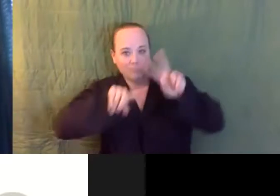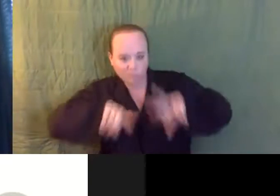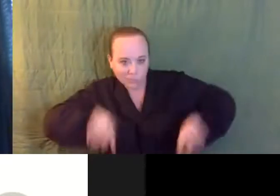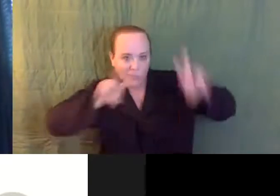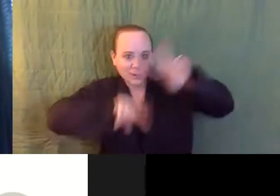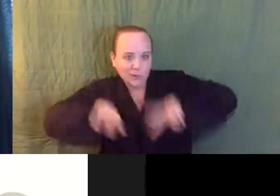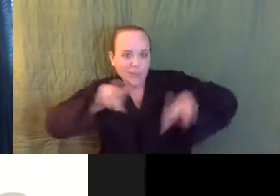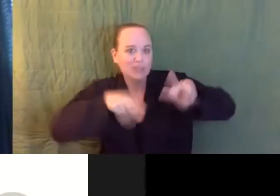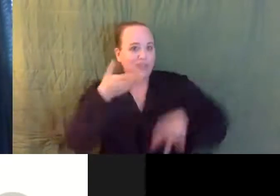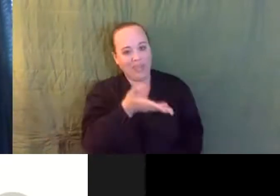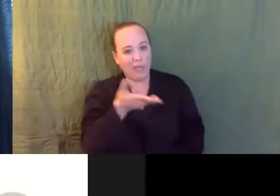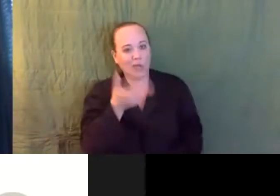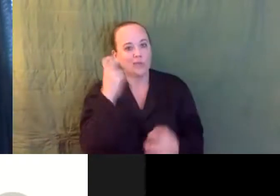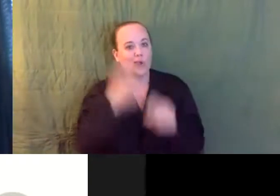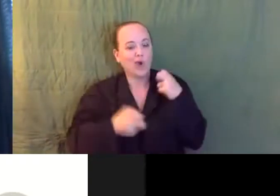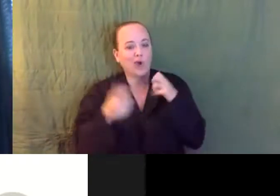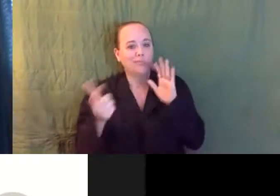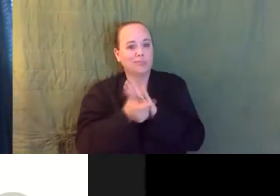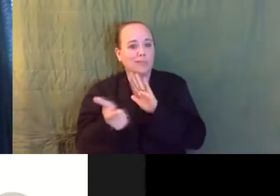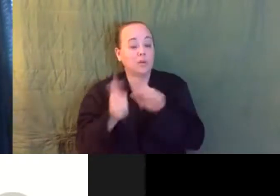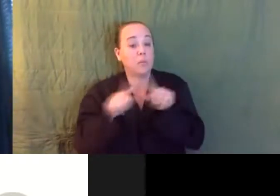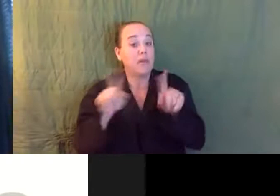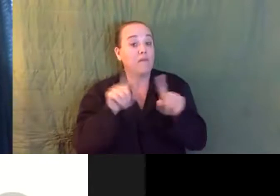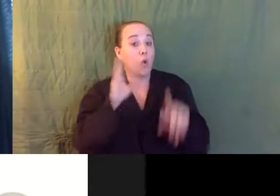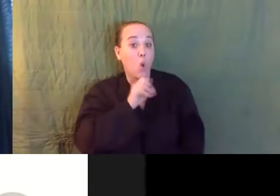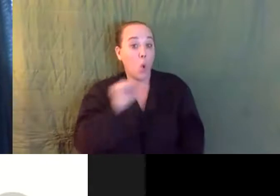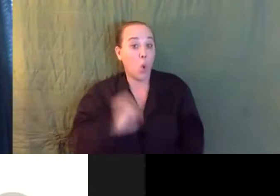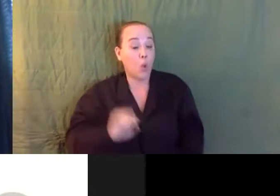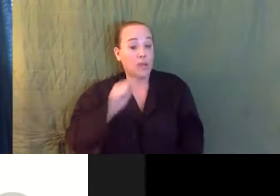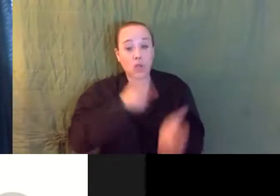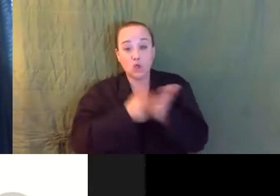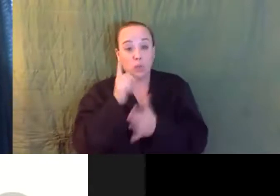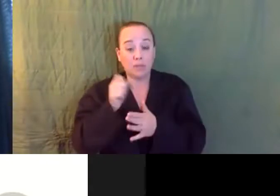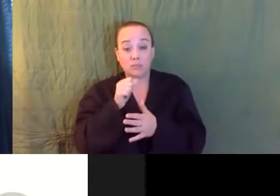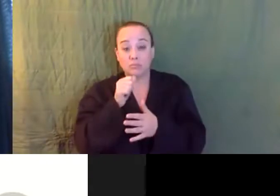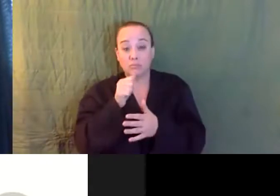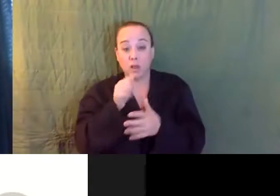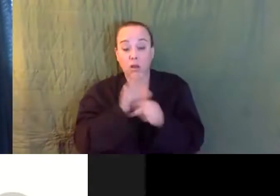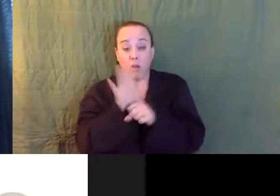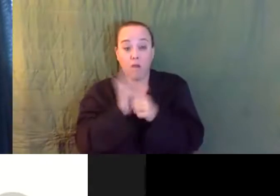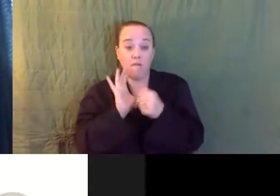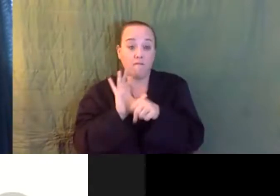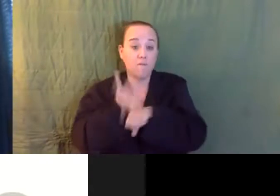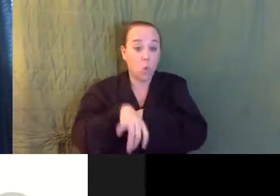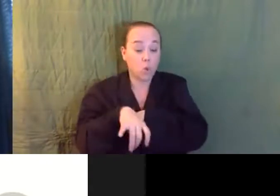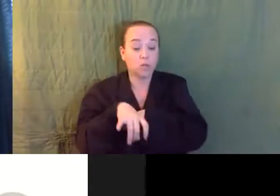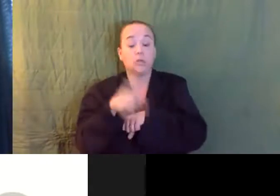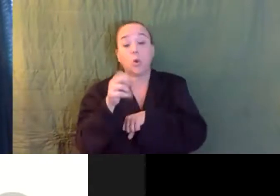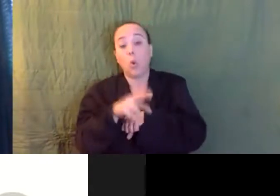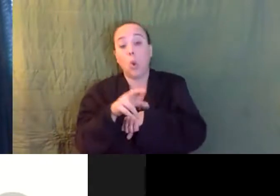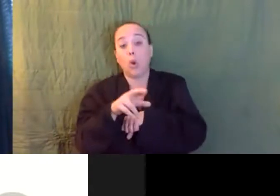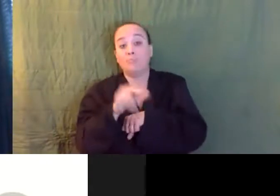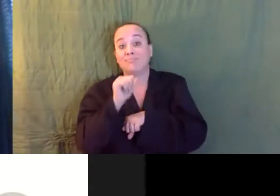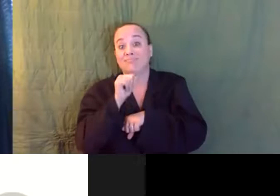standards. For the older ones, I'm not sure if that's because there has been a lack of enforcement or not. And